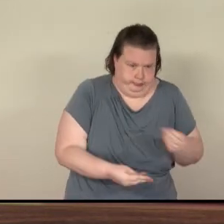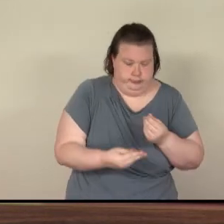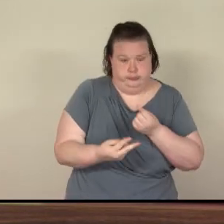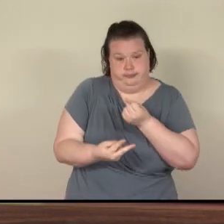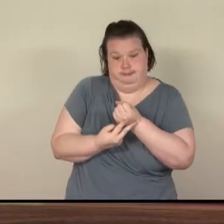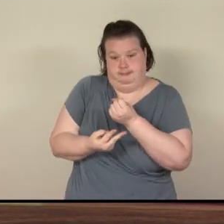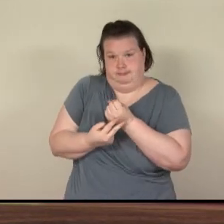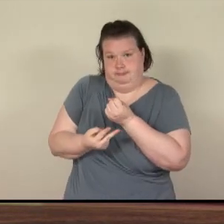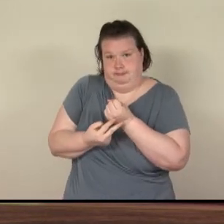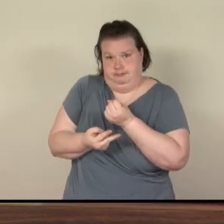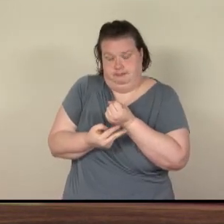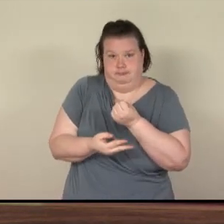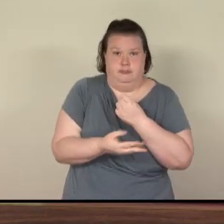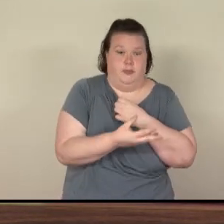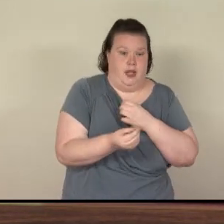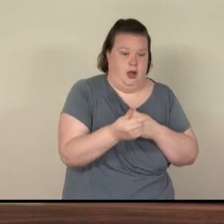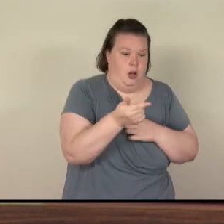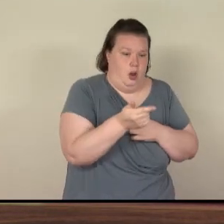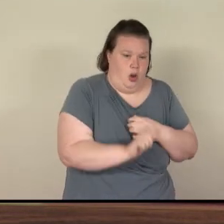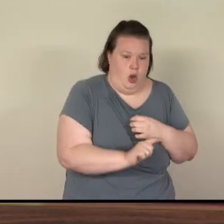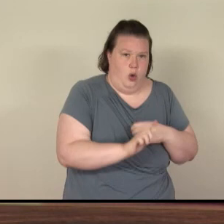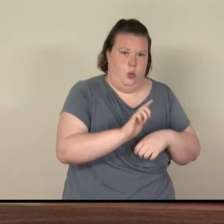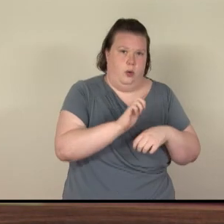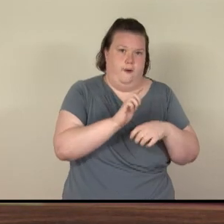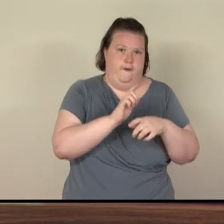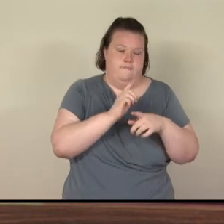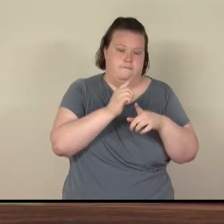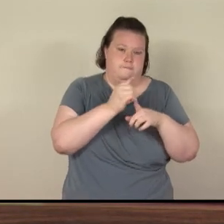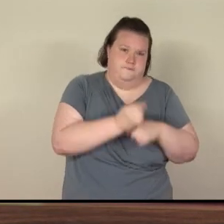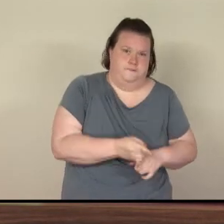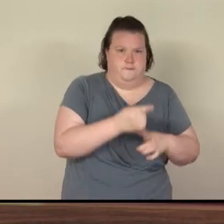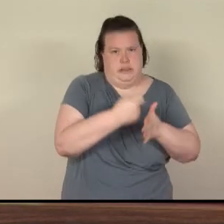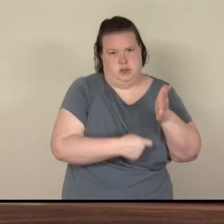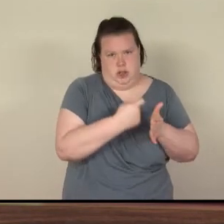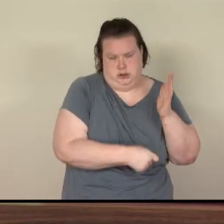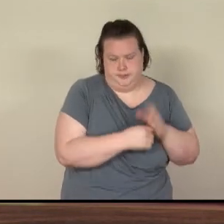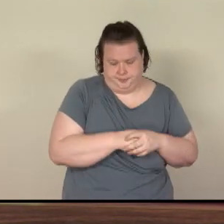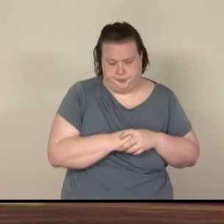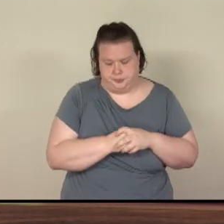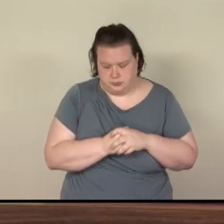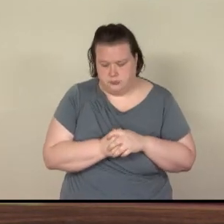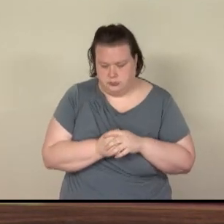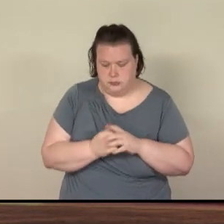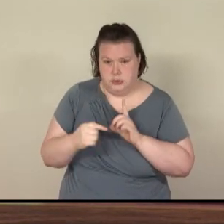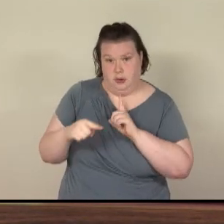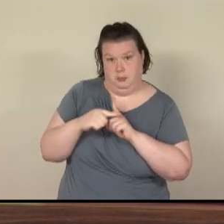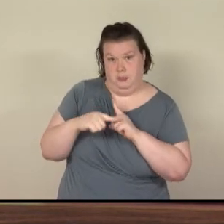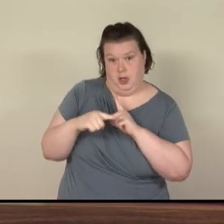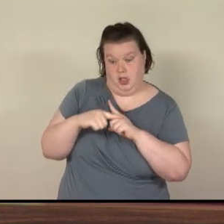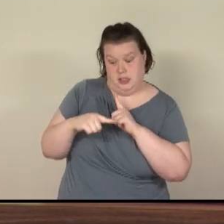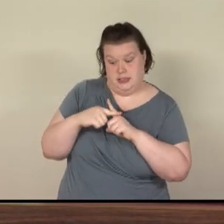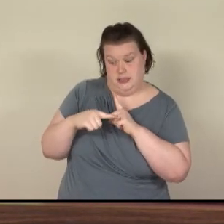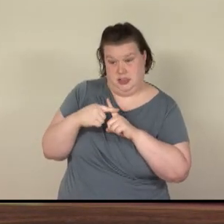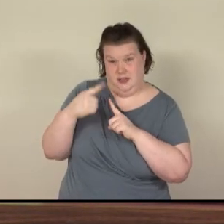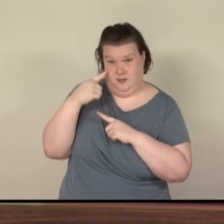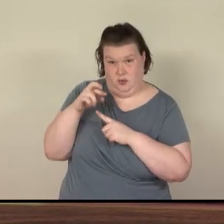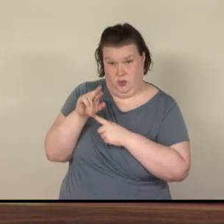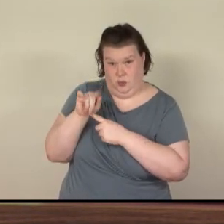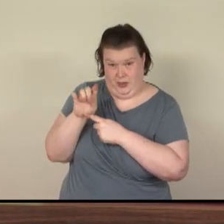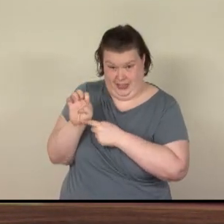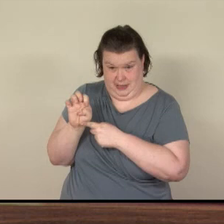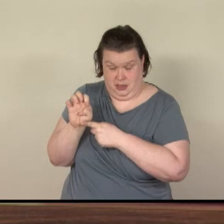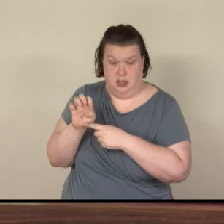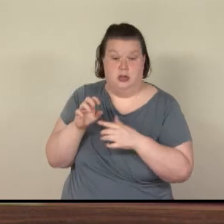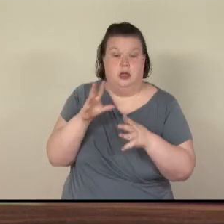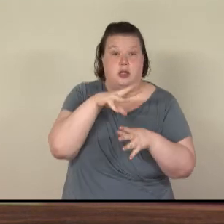above peers, along with low fixed costs. Positive factors in the rating included a